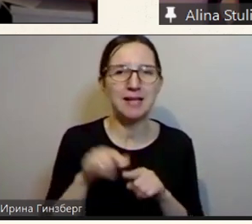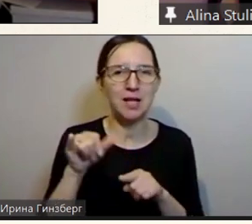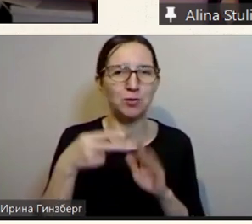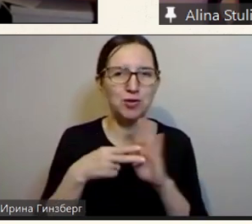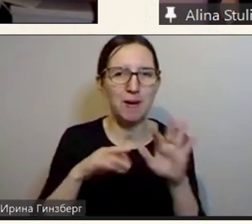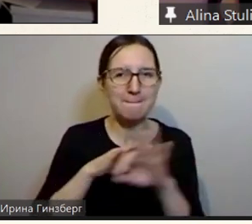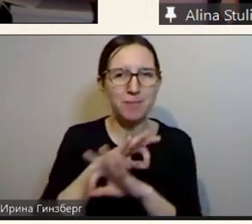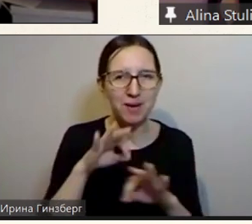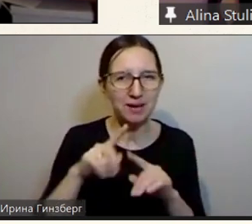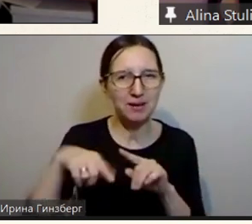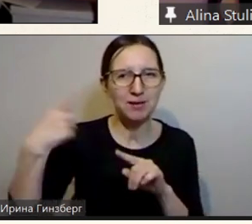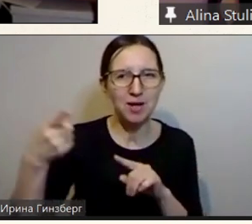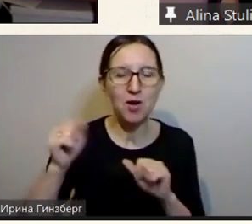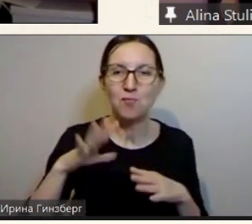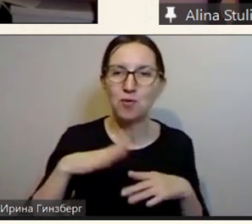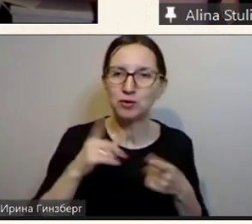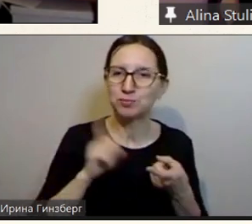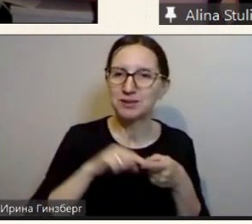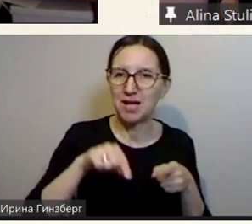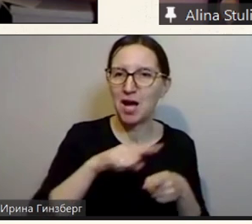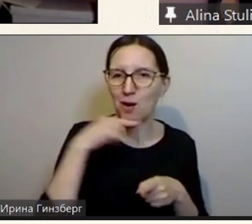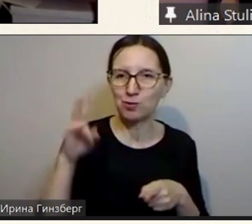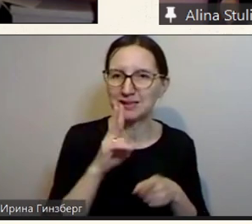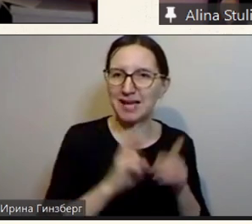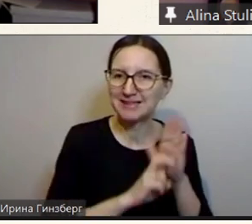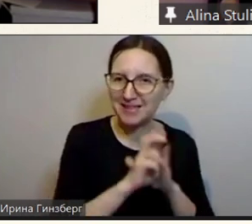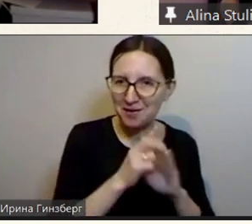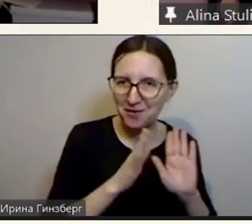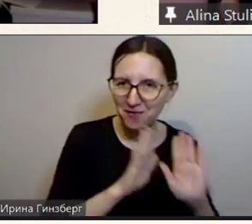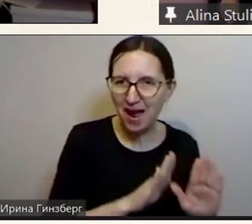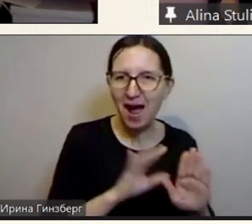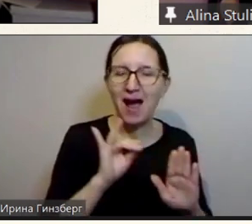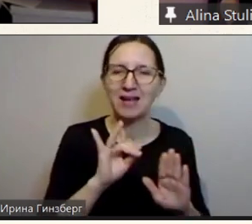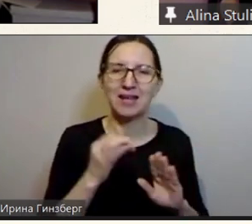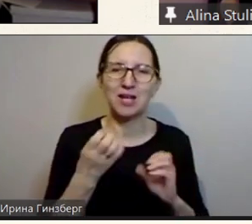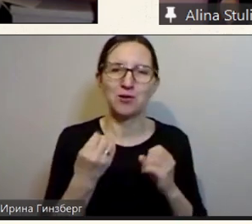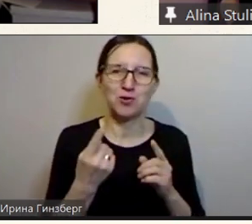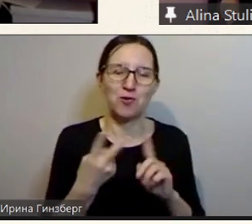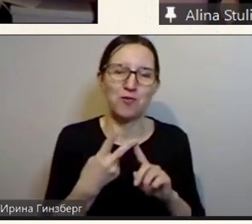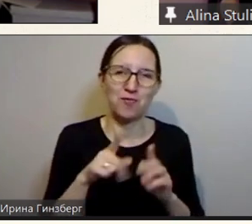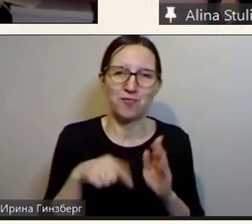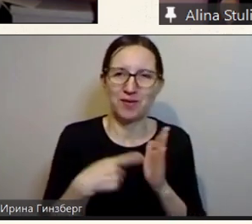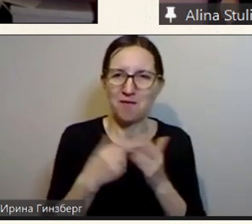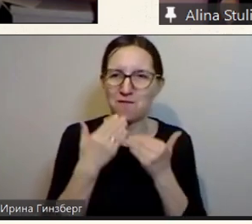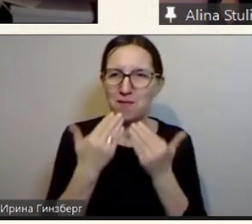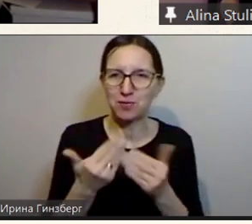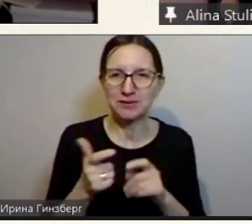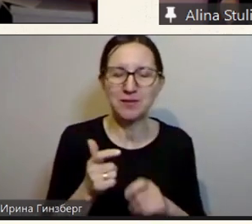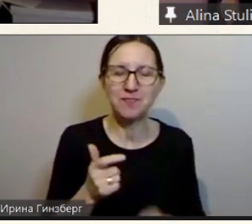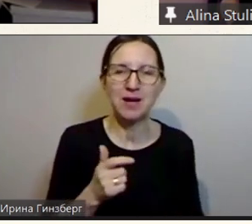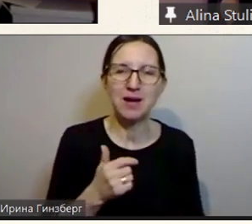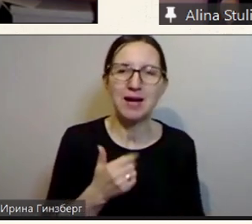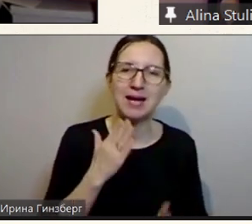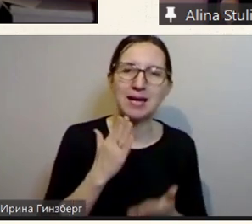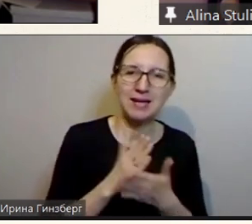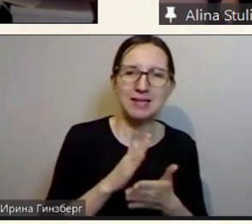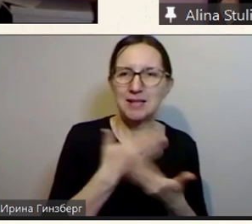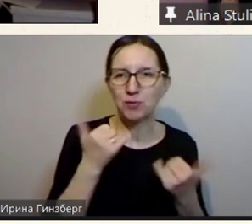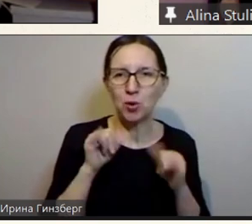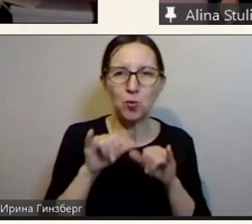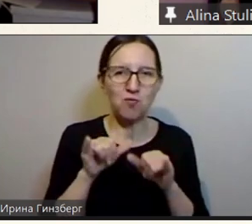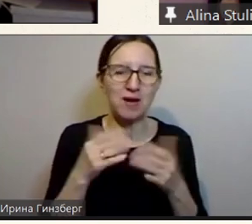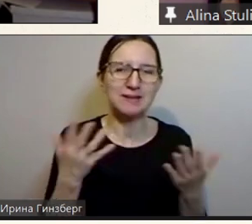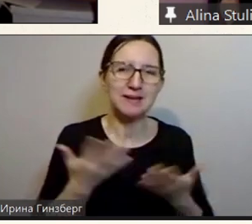What are your plans for the future? Maybe a project in the Russian church? And also one more